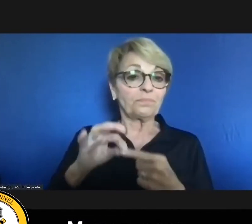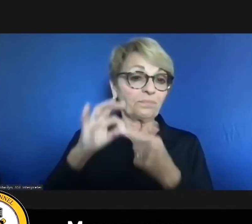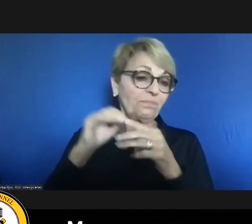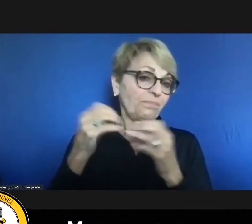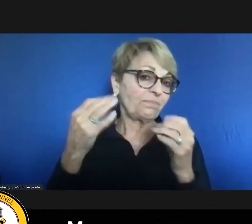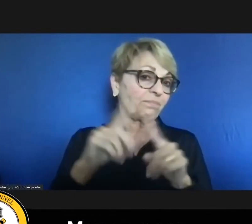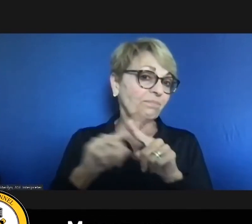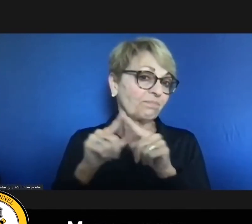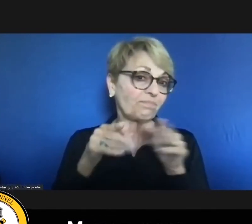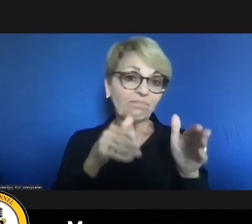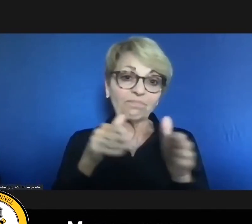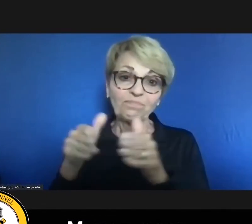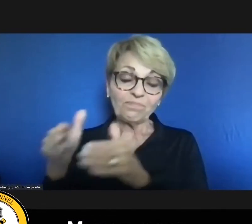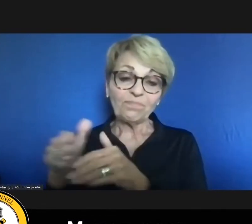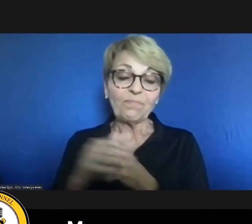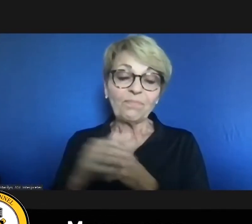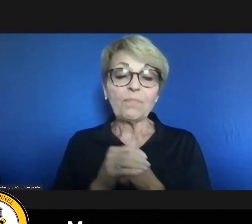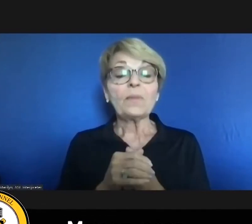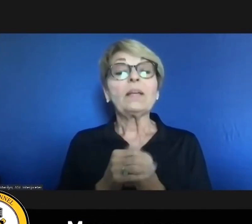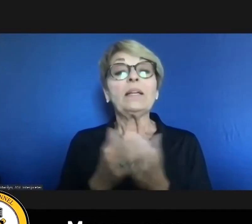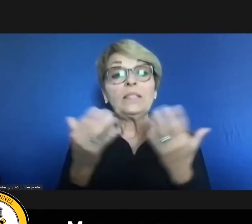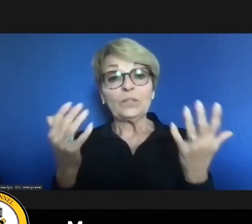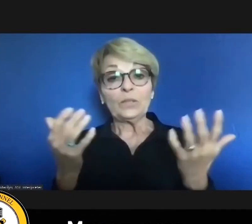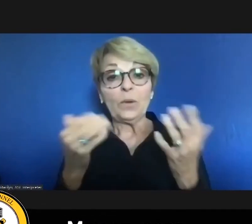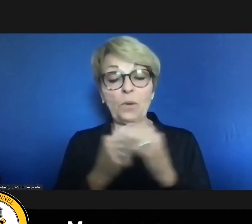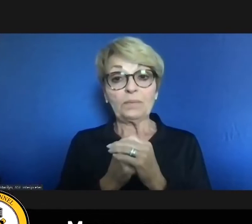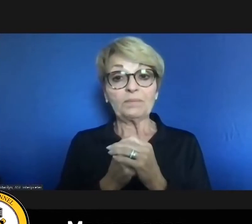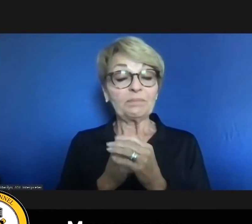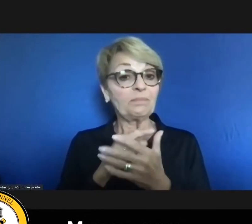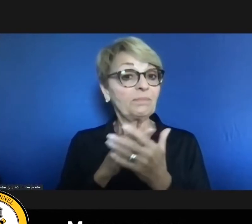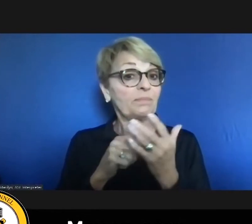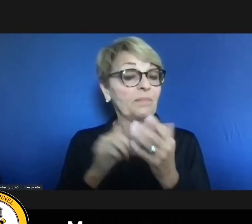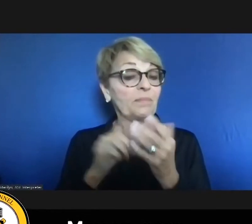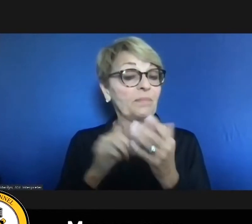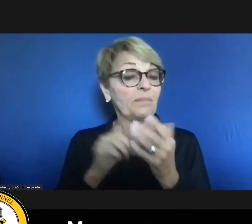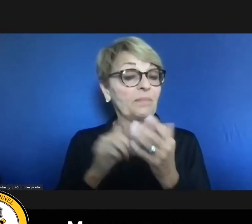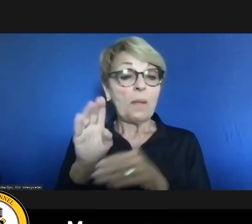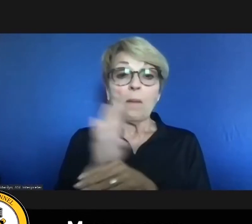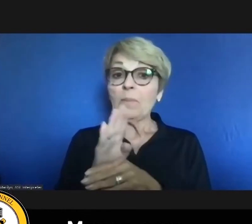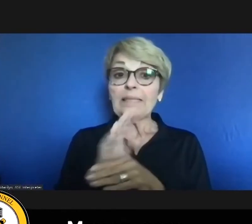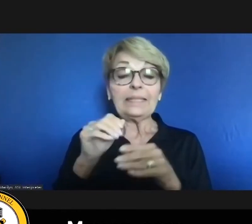So with that, having exhausted the business of this public